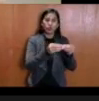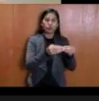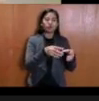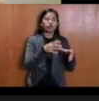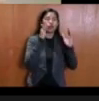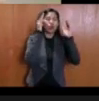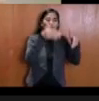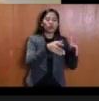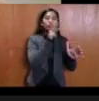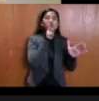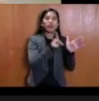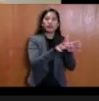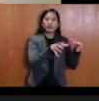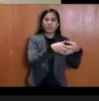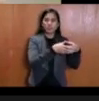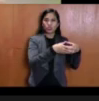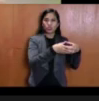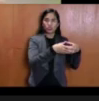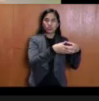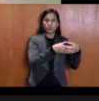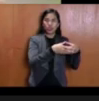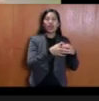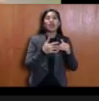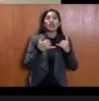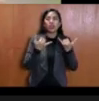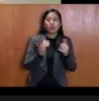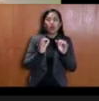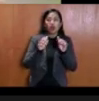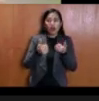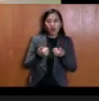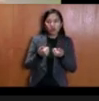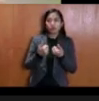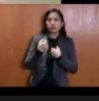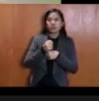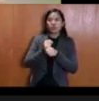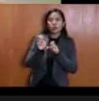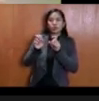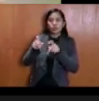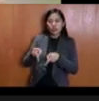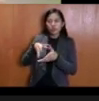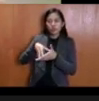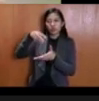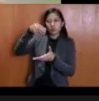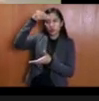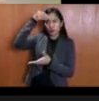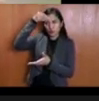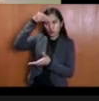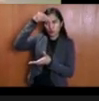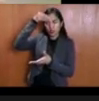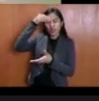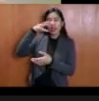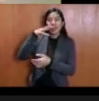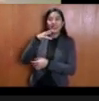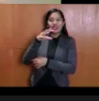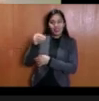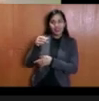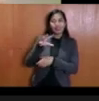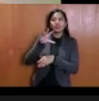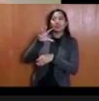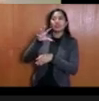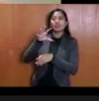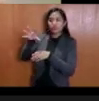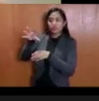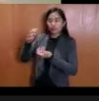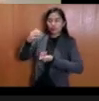do you create those areas, opportunities to learn, and then be able to govern